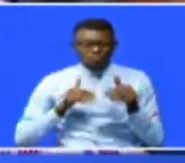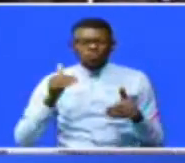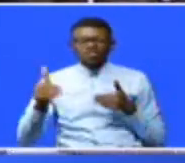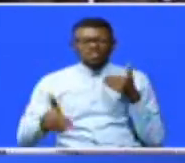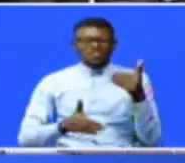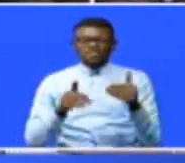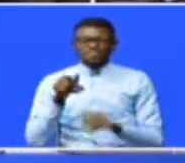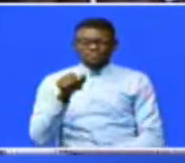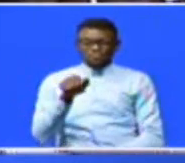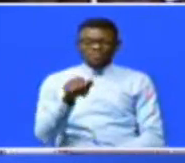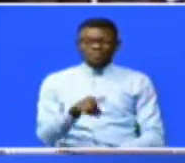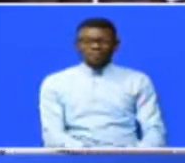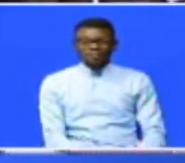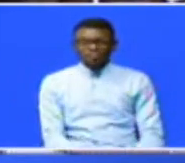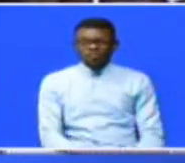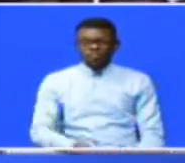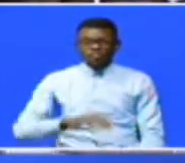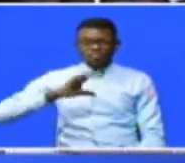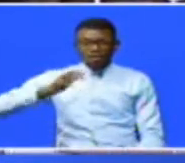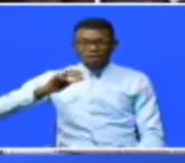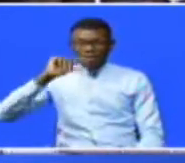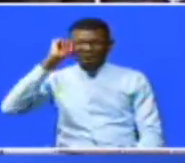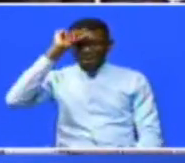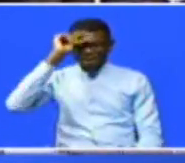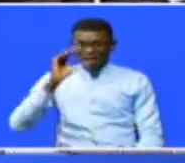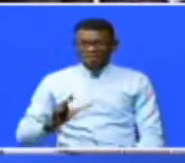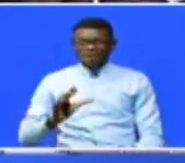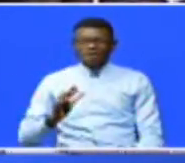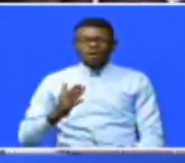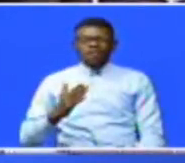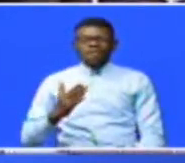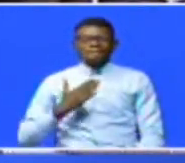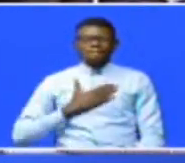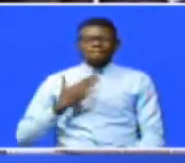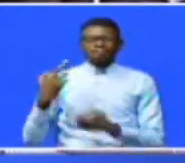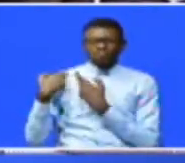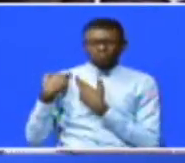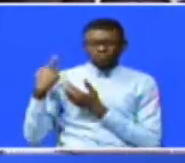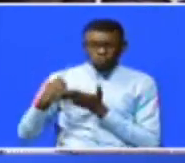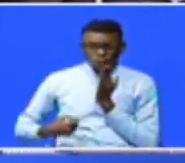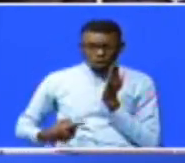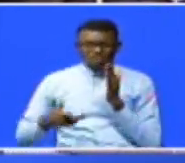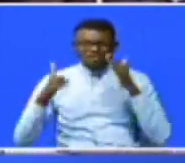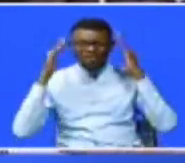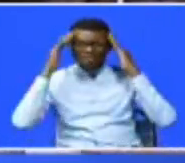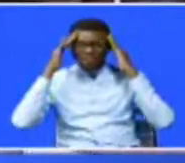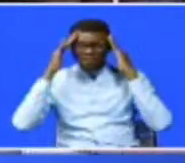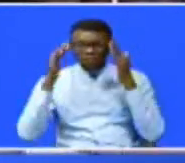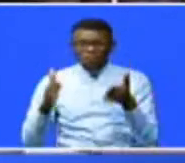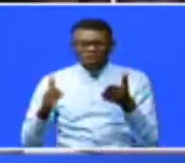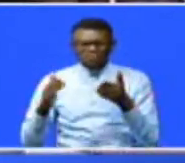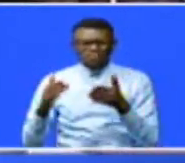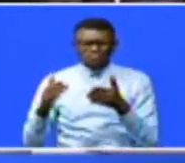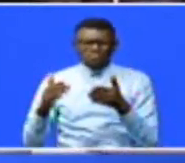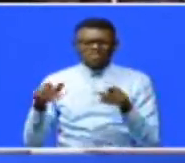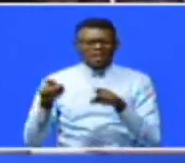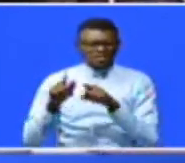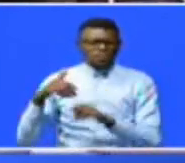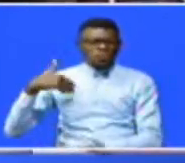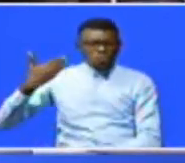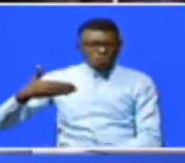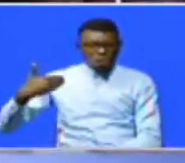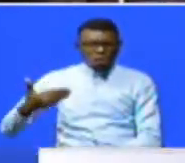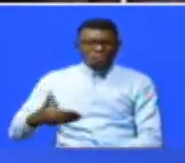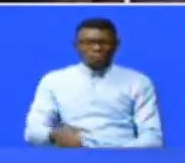process. As the county governor is to recommit again, as I have always done,